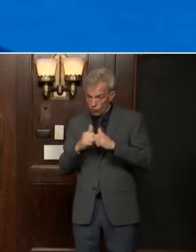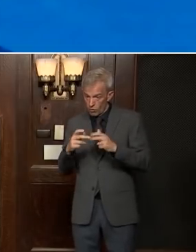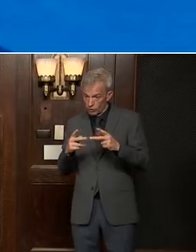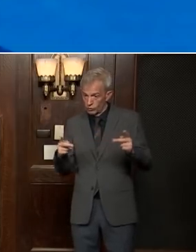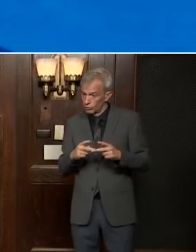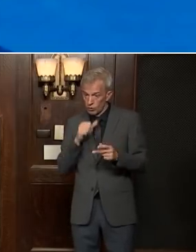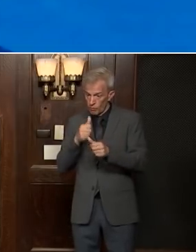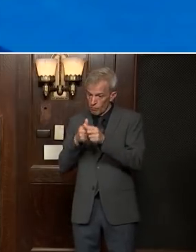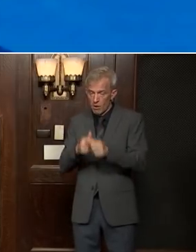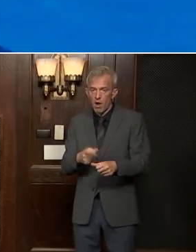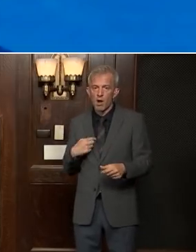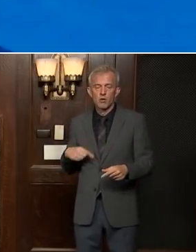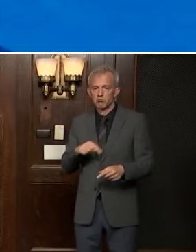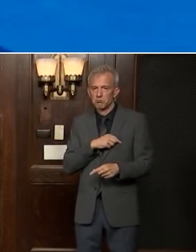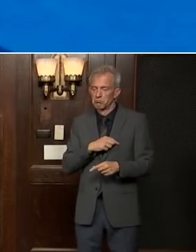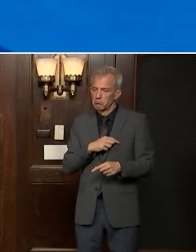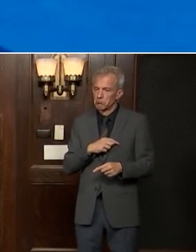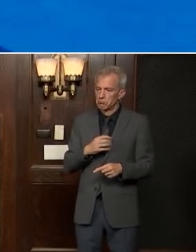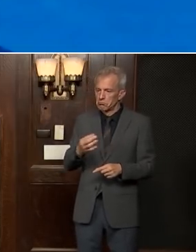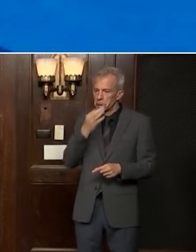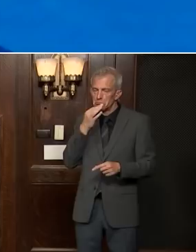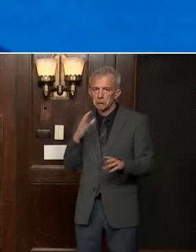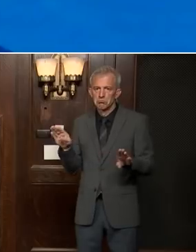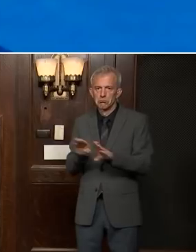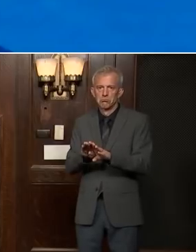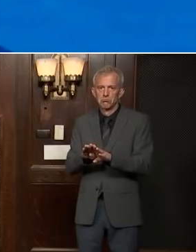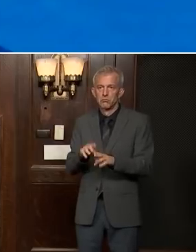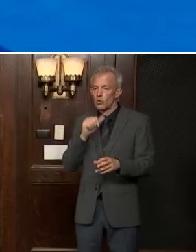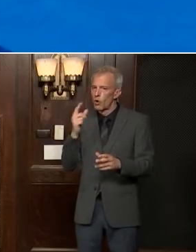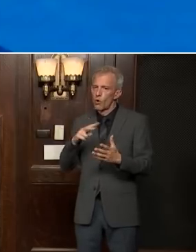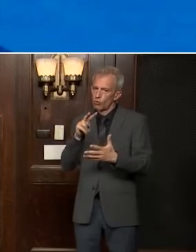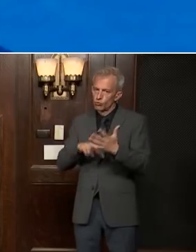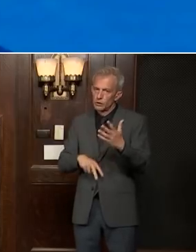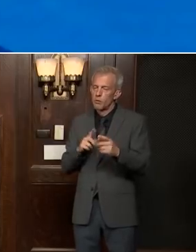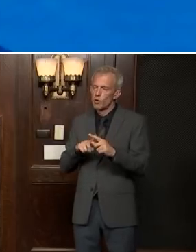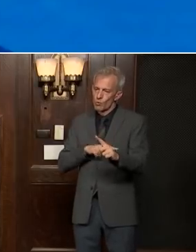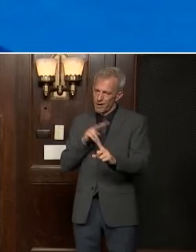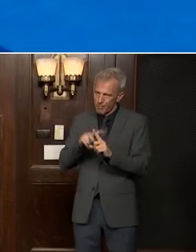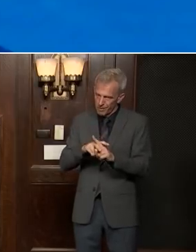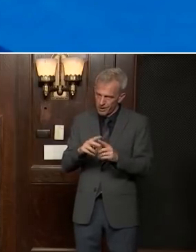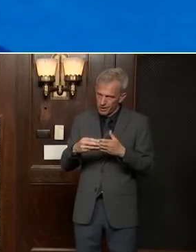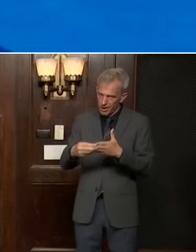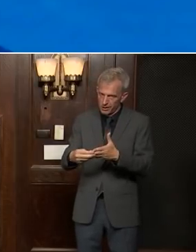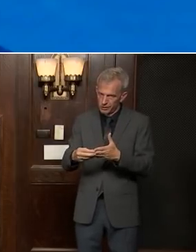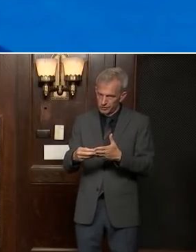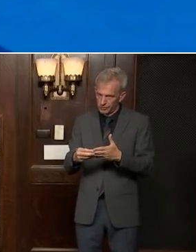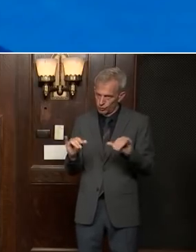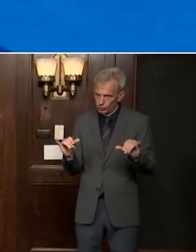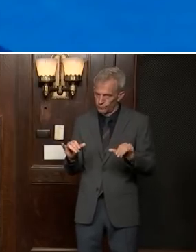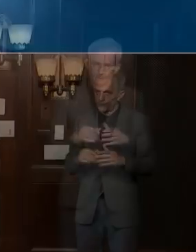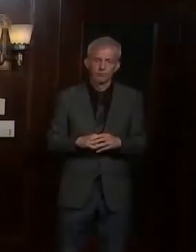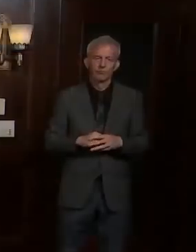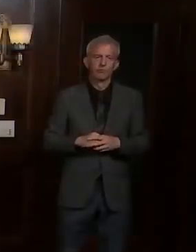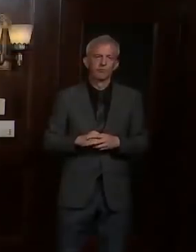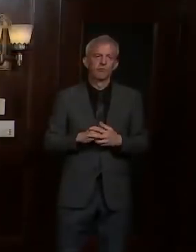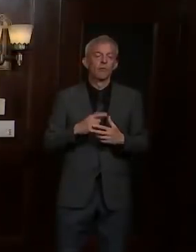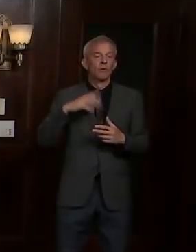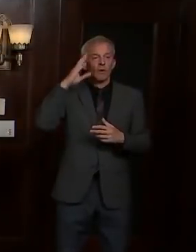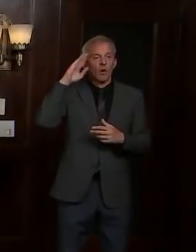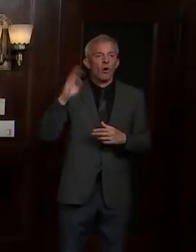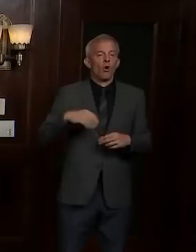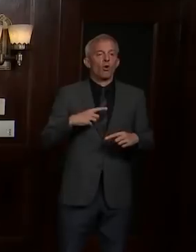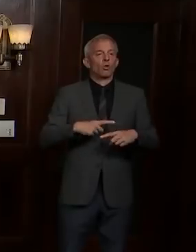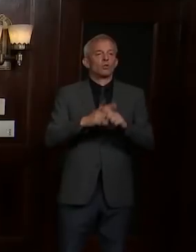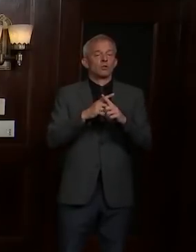not comply with them. So make sure that you not only read them, but you implement that guidance. I know this crisis has been particularly